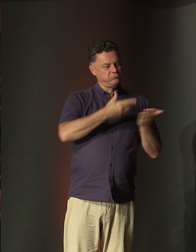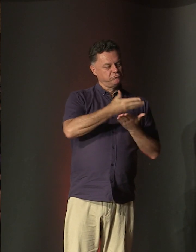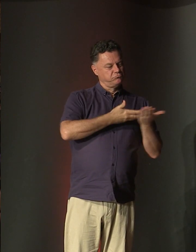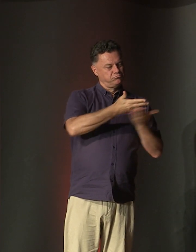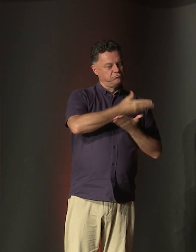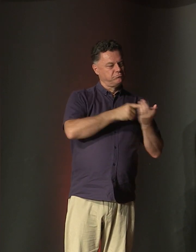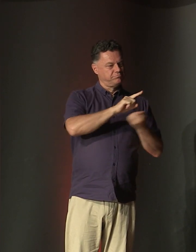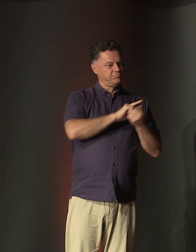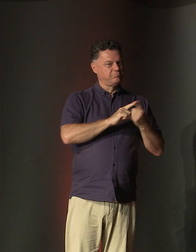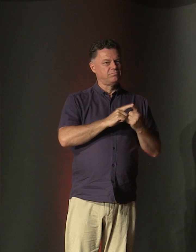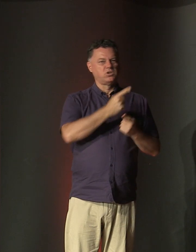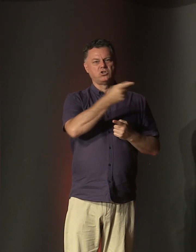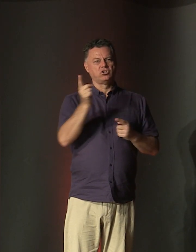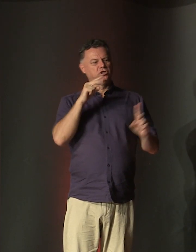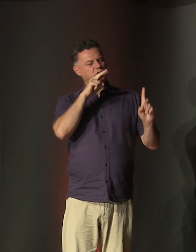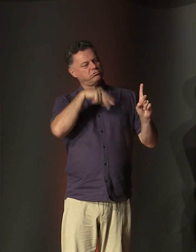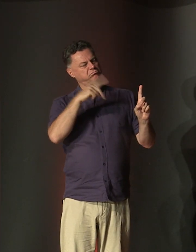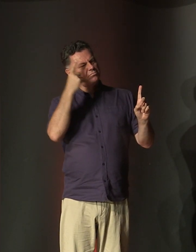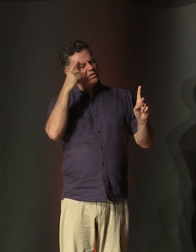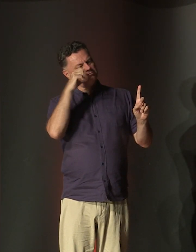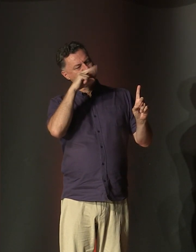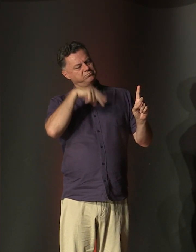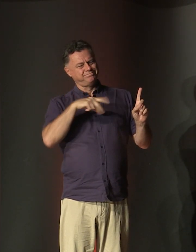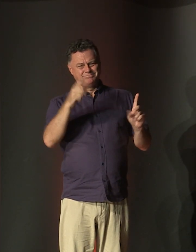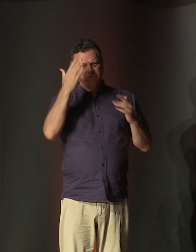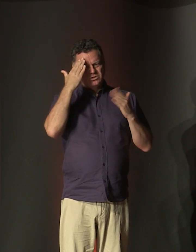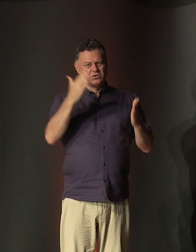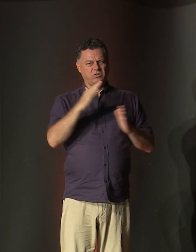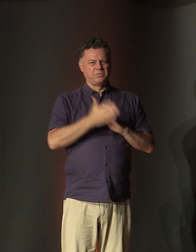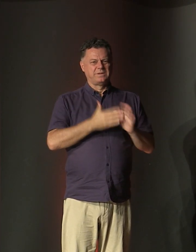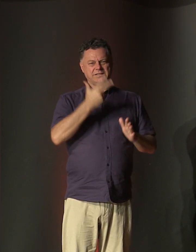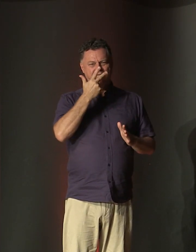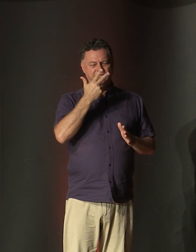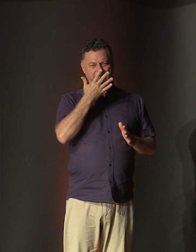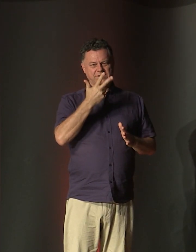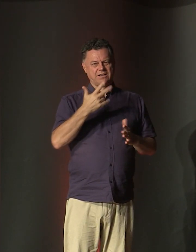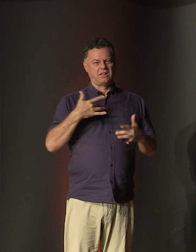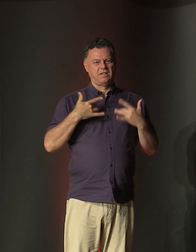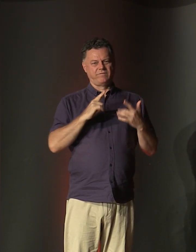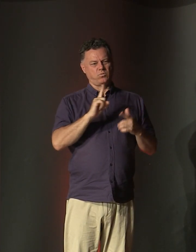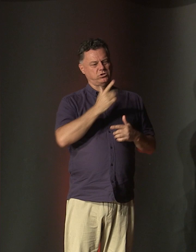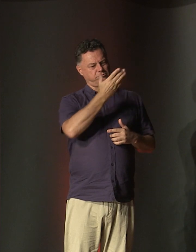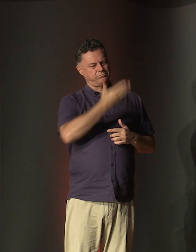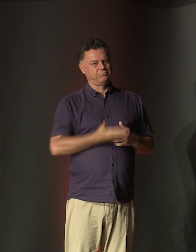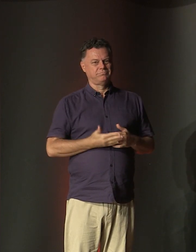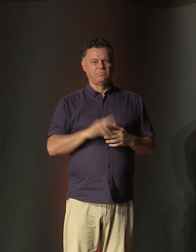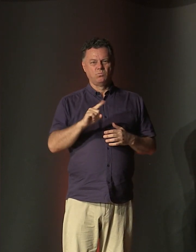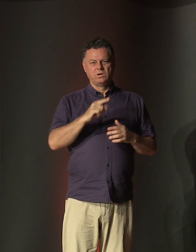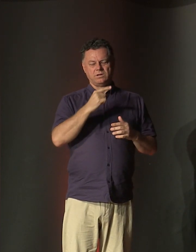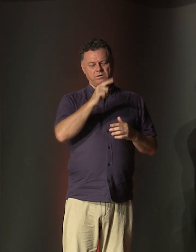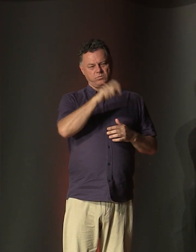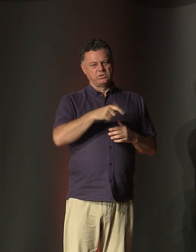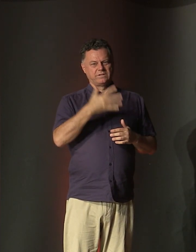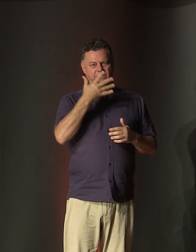You can't assume what 58 is, but 58 can